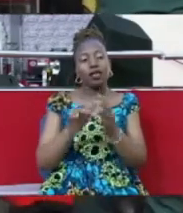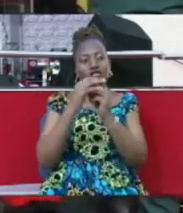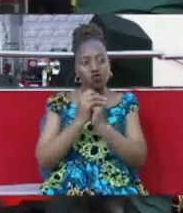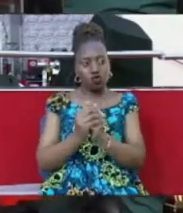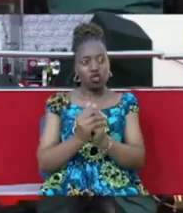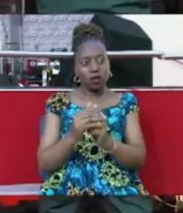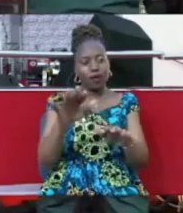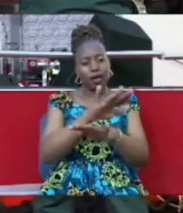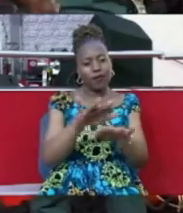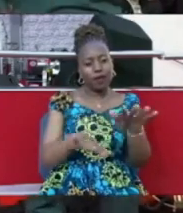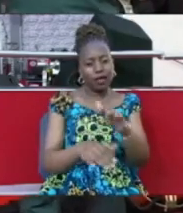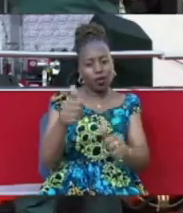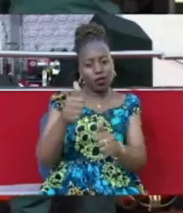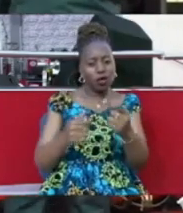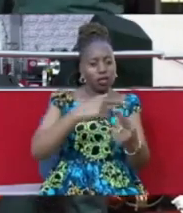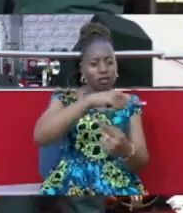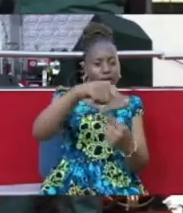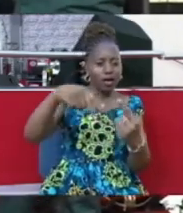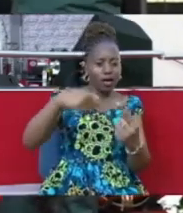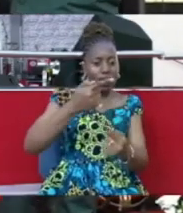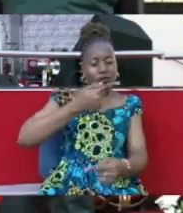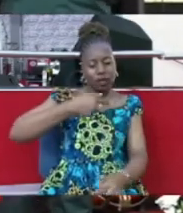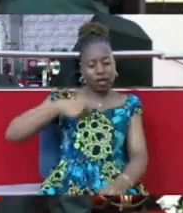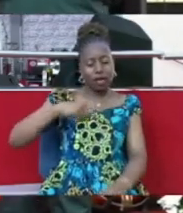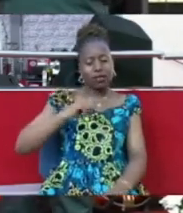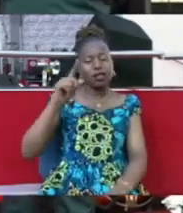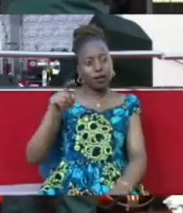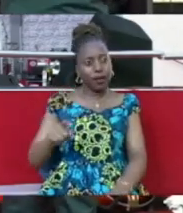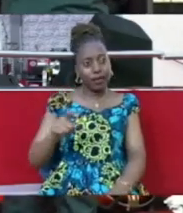Everything that surrounds you and I should be a worship.